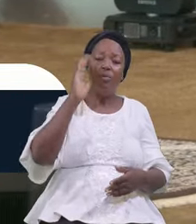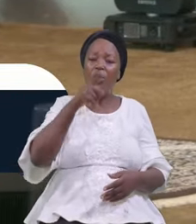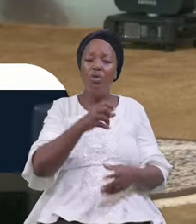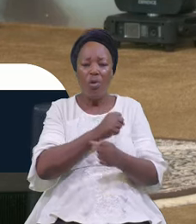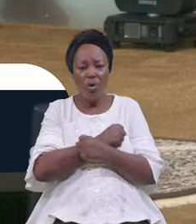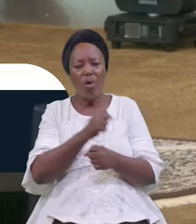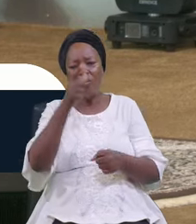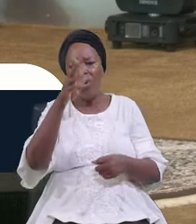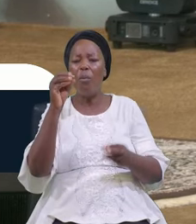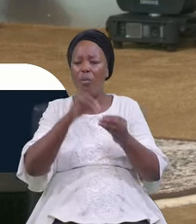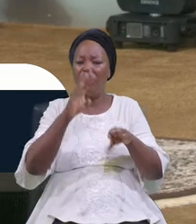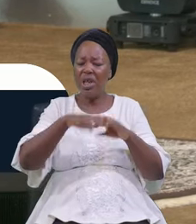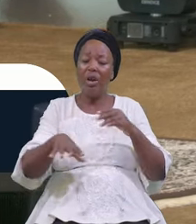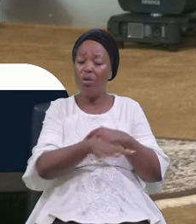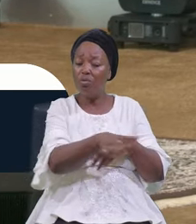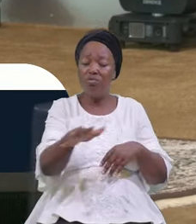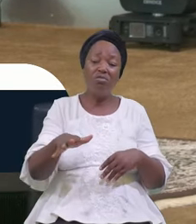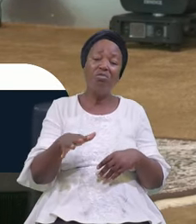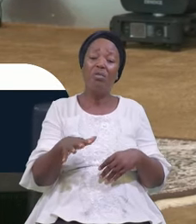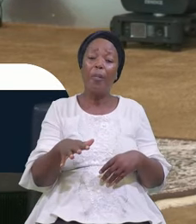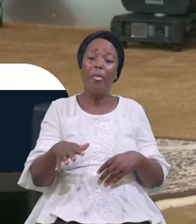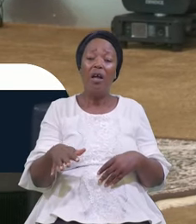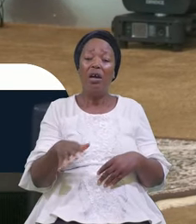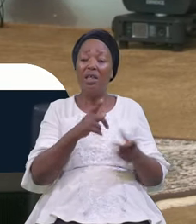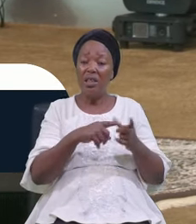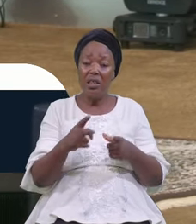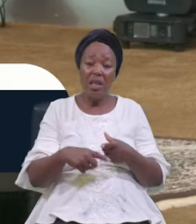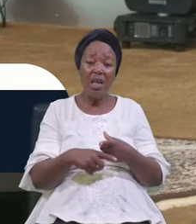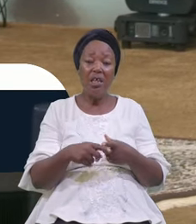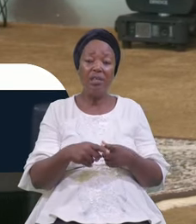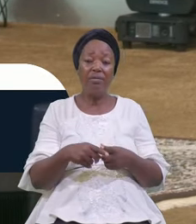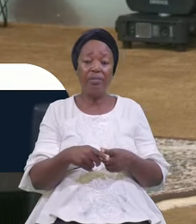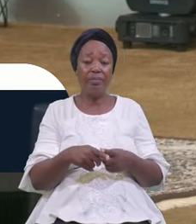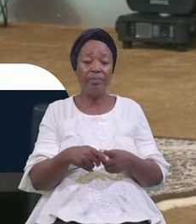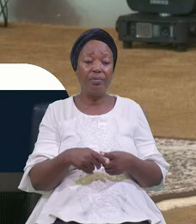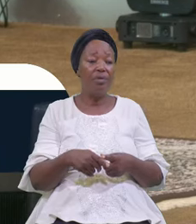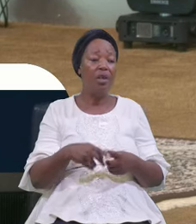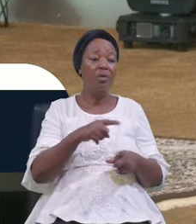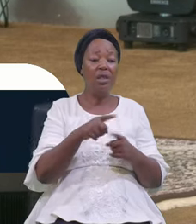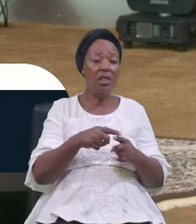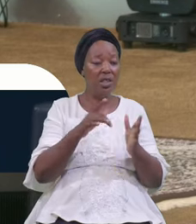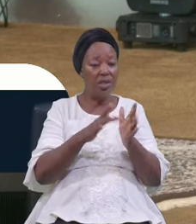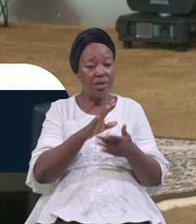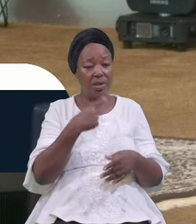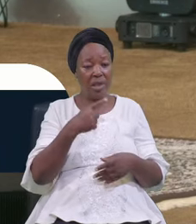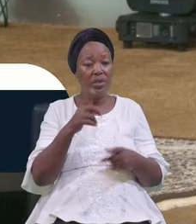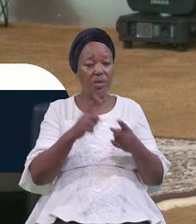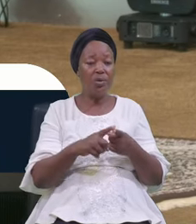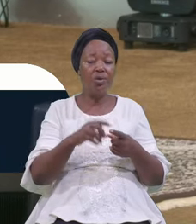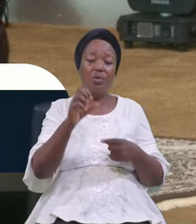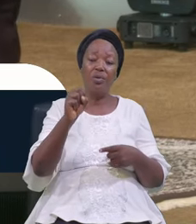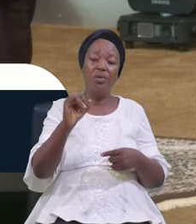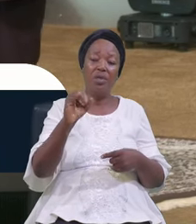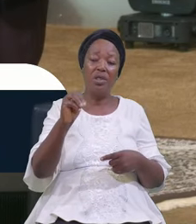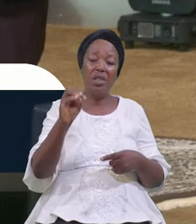God more than all those things? So then, when they are dying, Jesus saith unto Simon Peter,